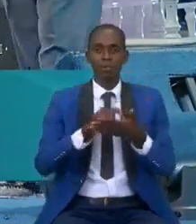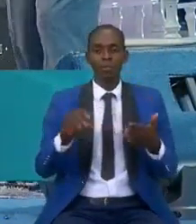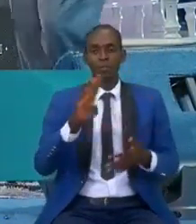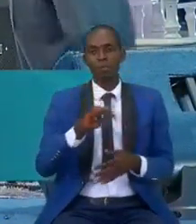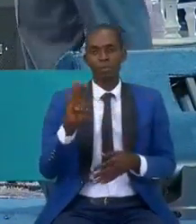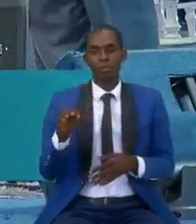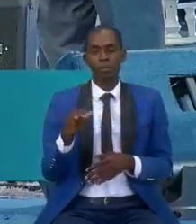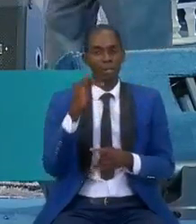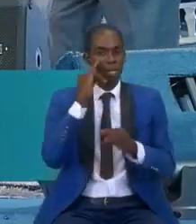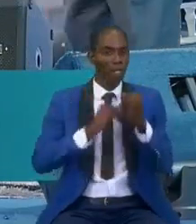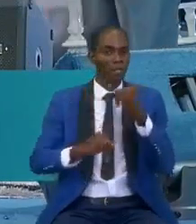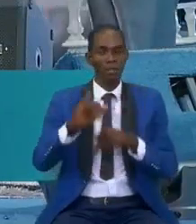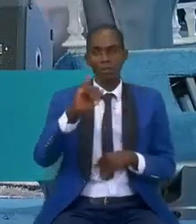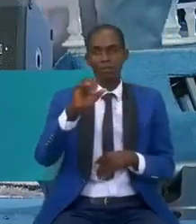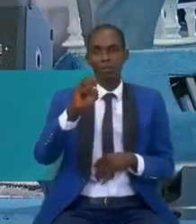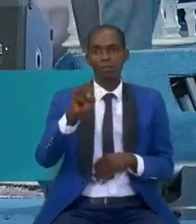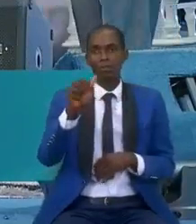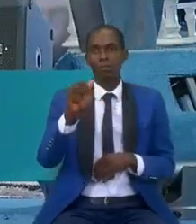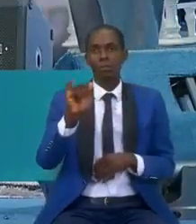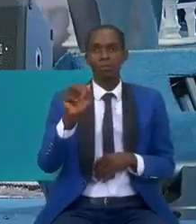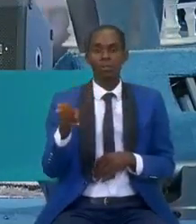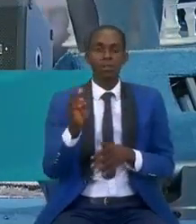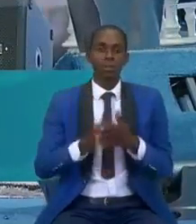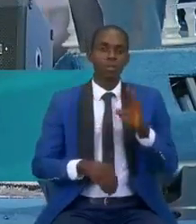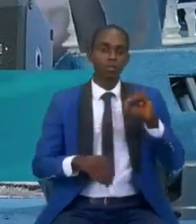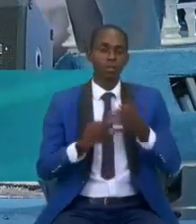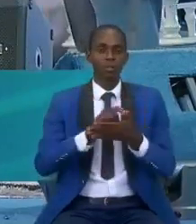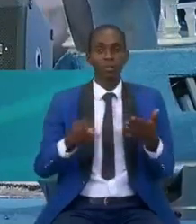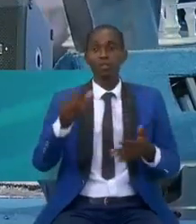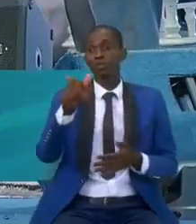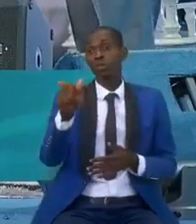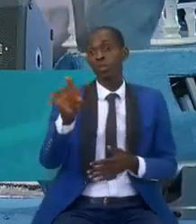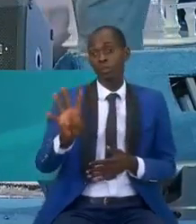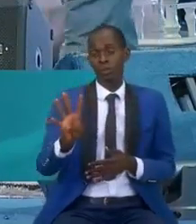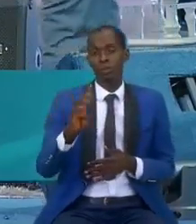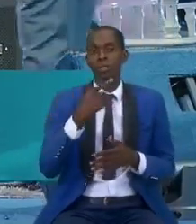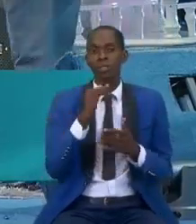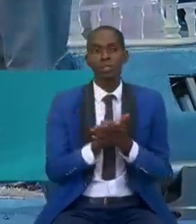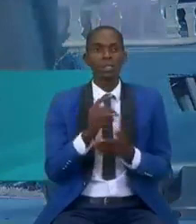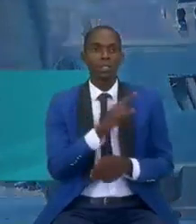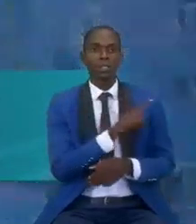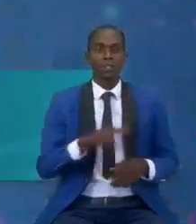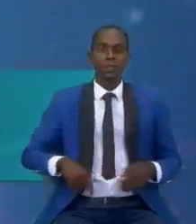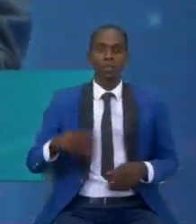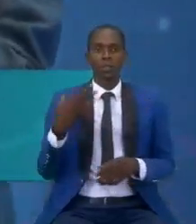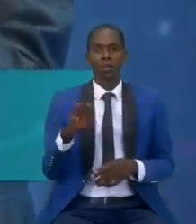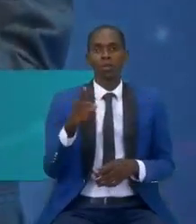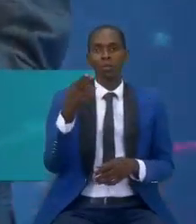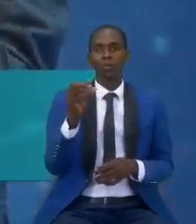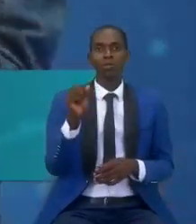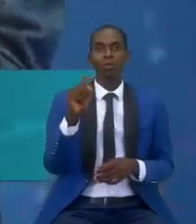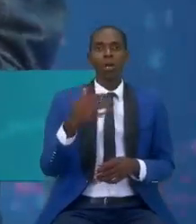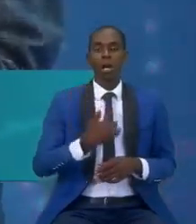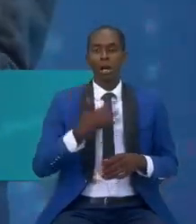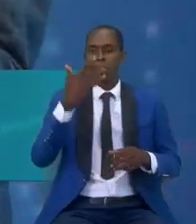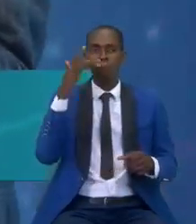the Lord of hosts has sworn, saying, surely as I have thought,